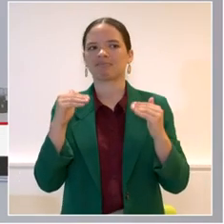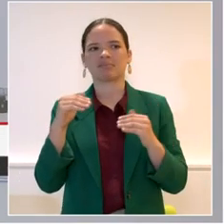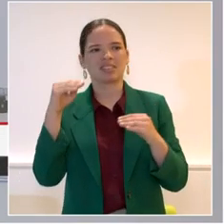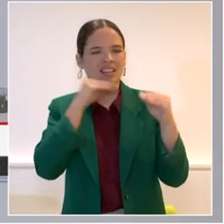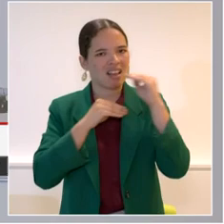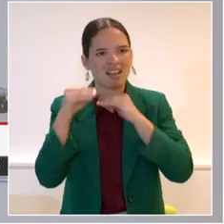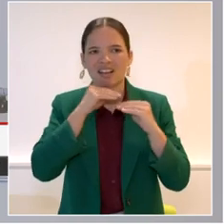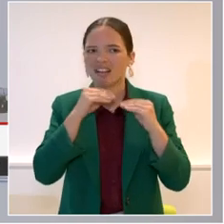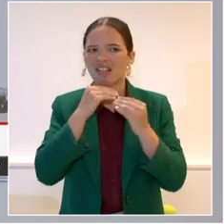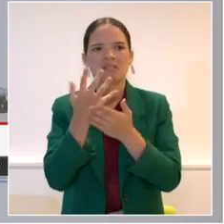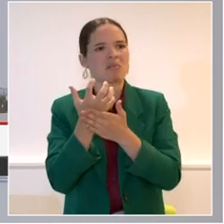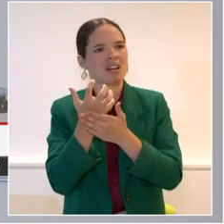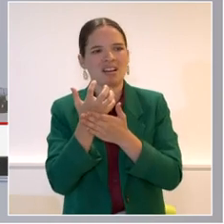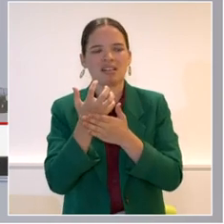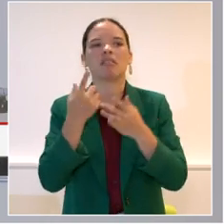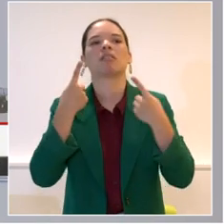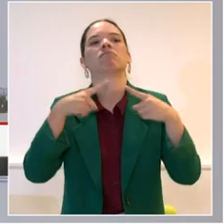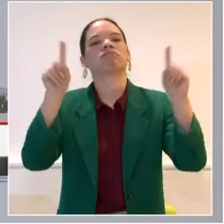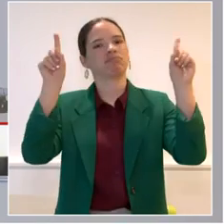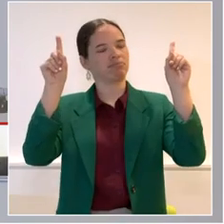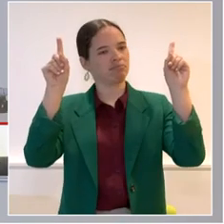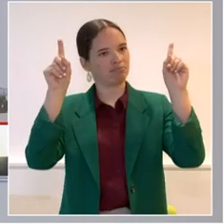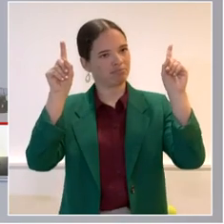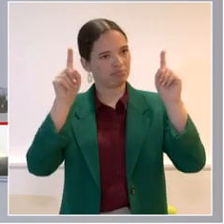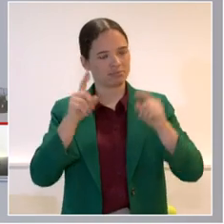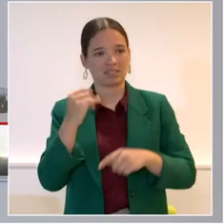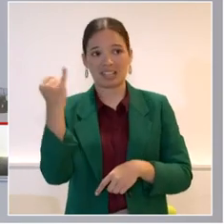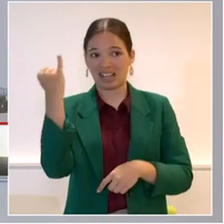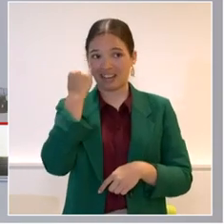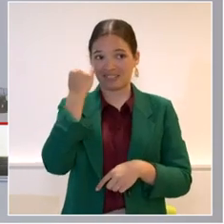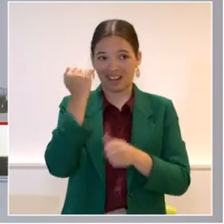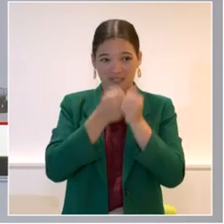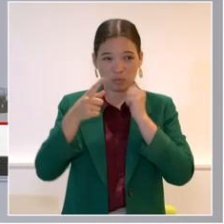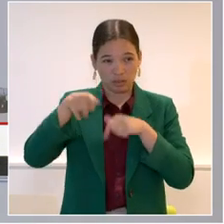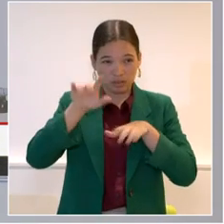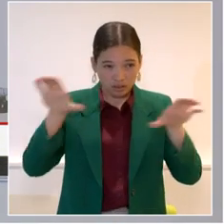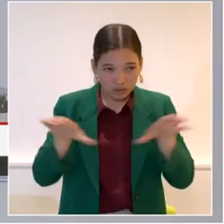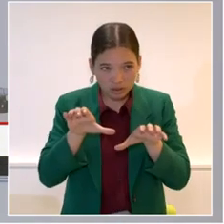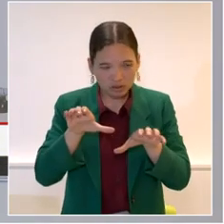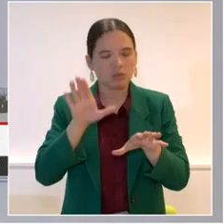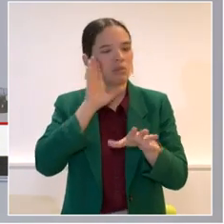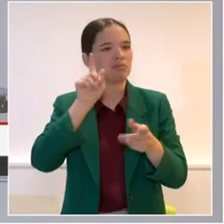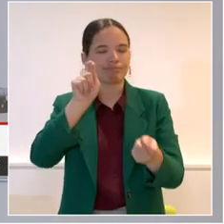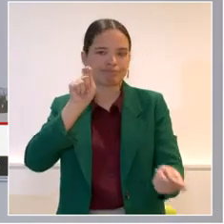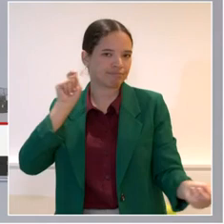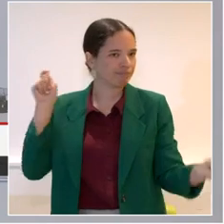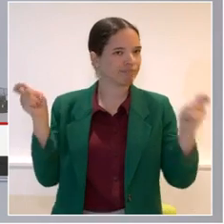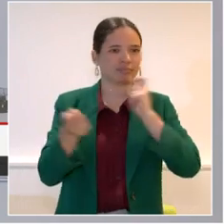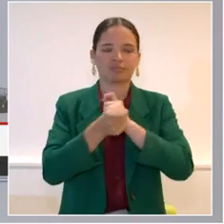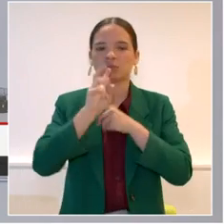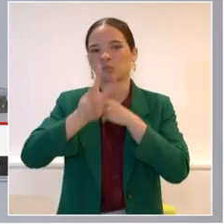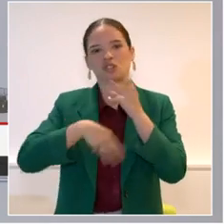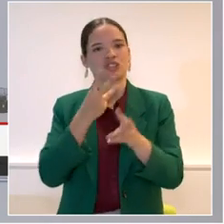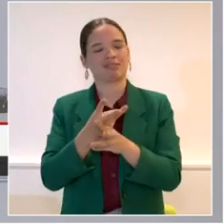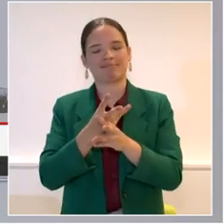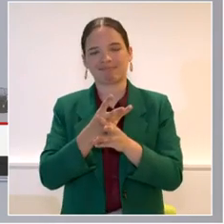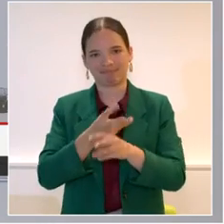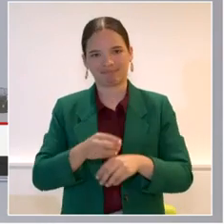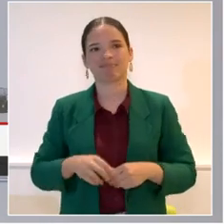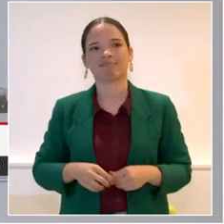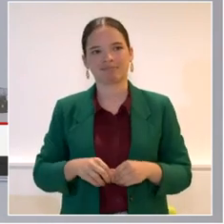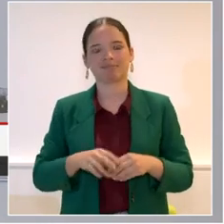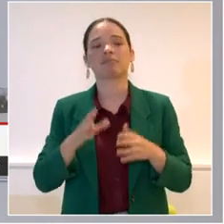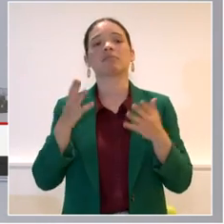all over the world would do this, it would change the earth." So today's announcement is in celebration or generative